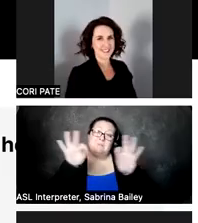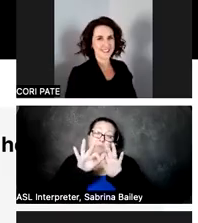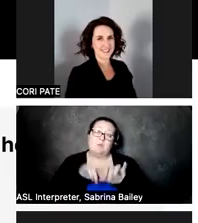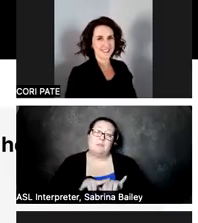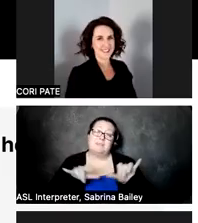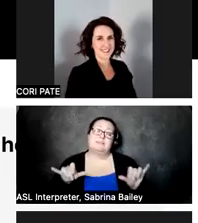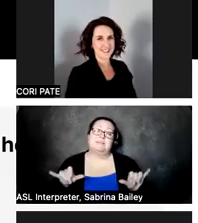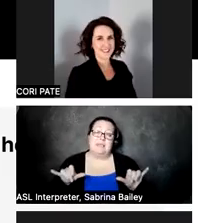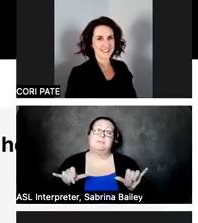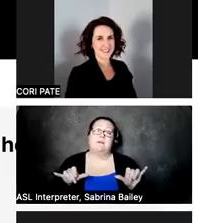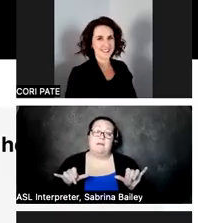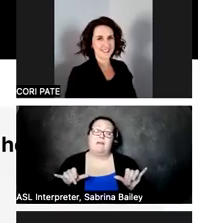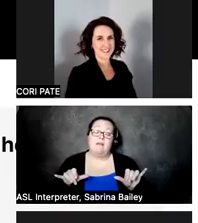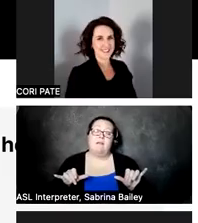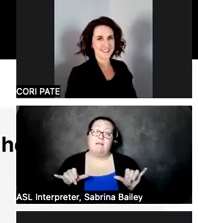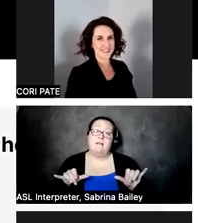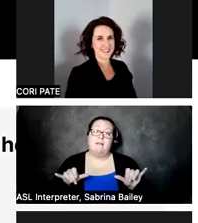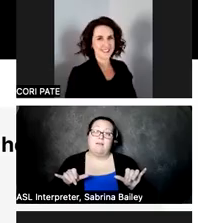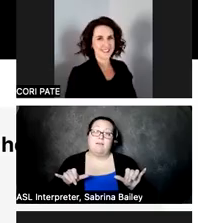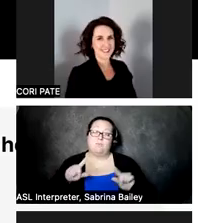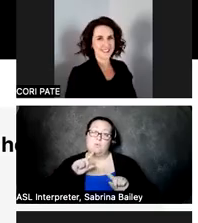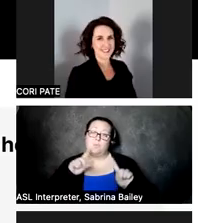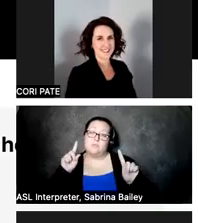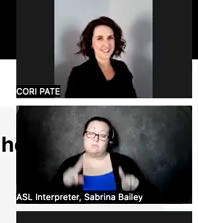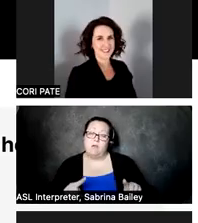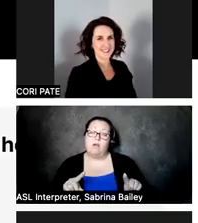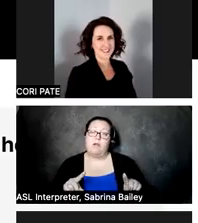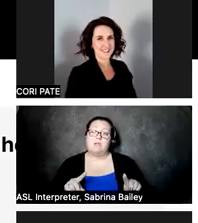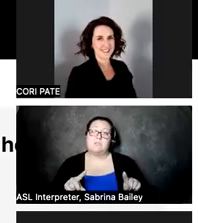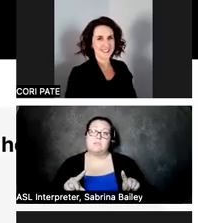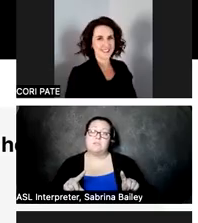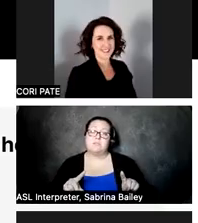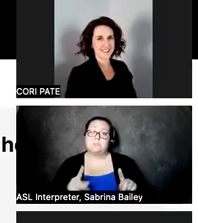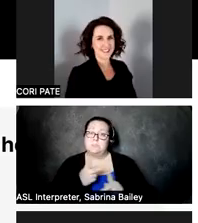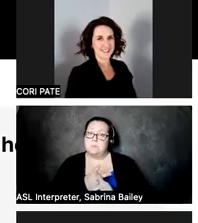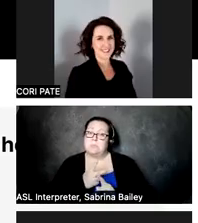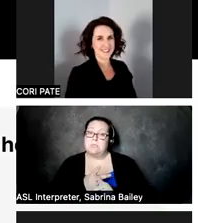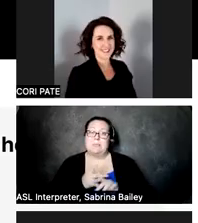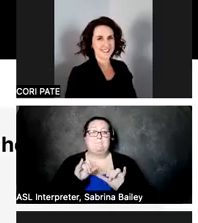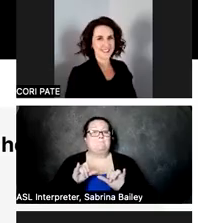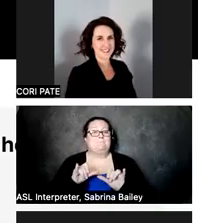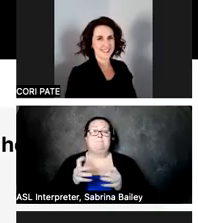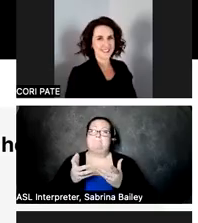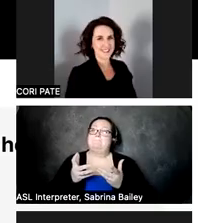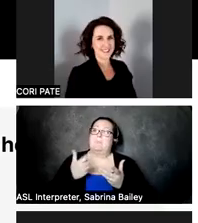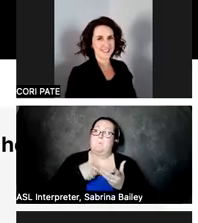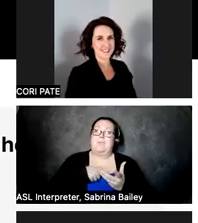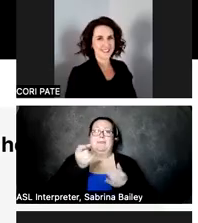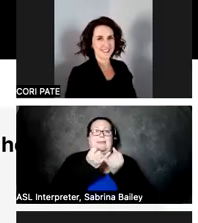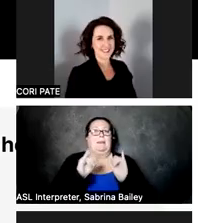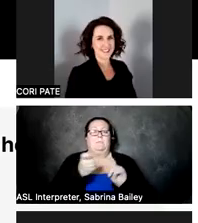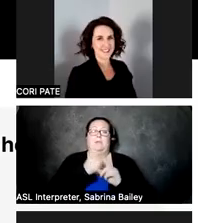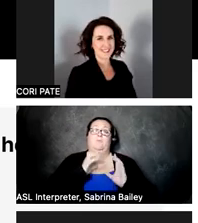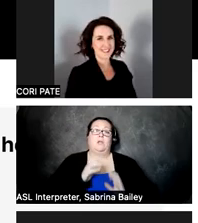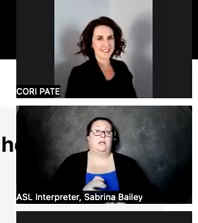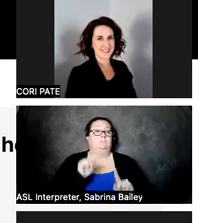time, in responding to just kind of state that we need some independence from the individual, and